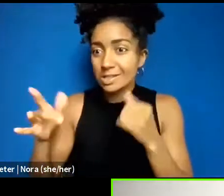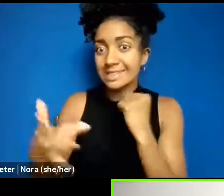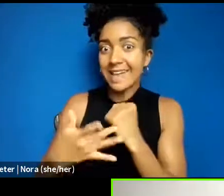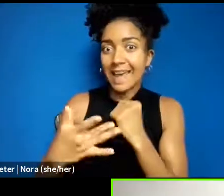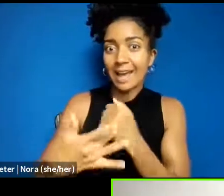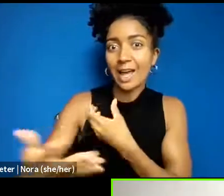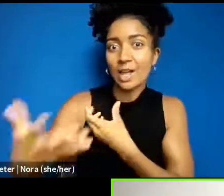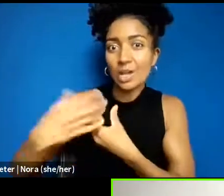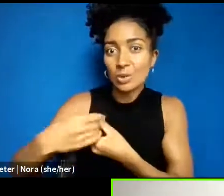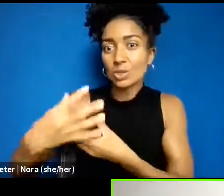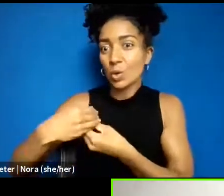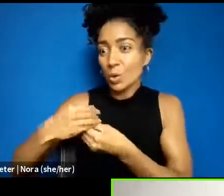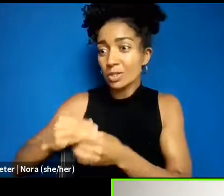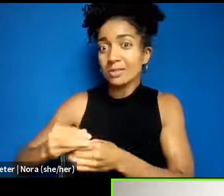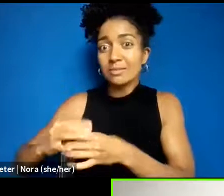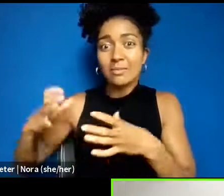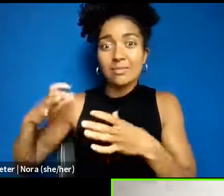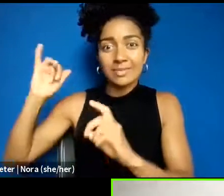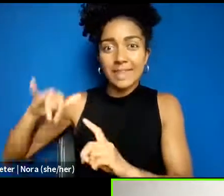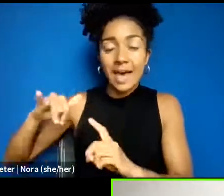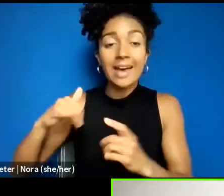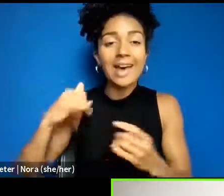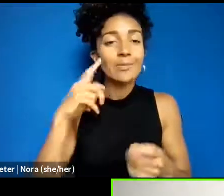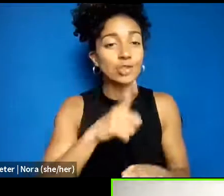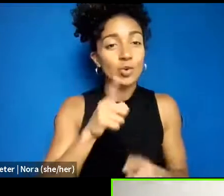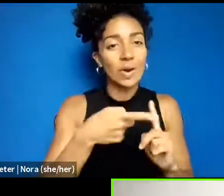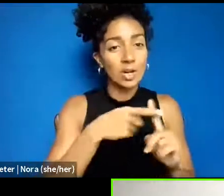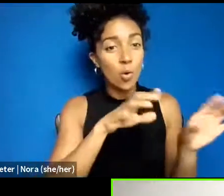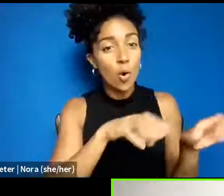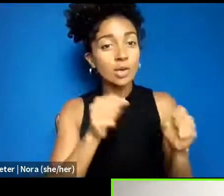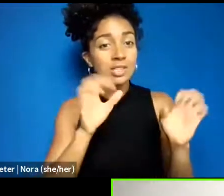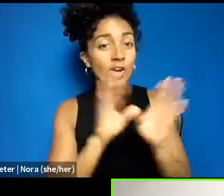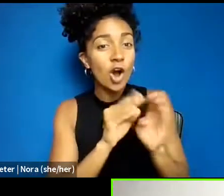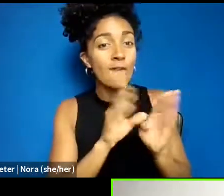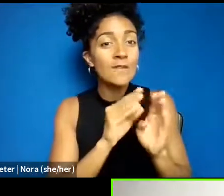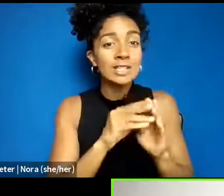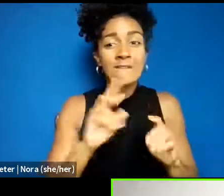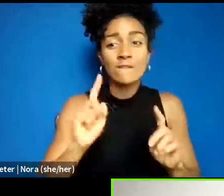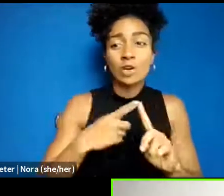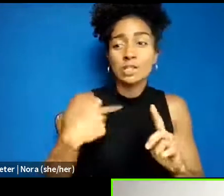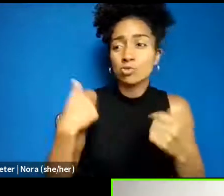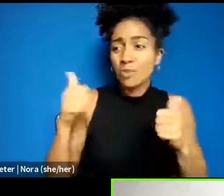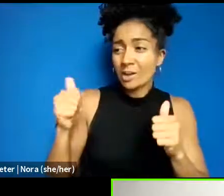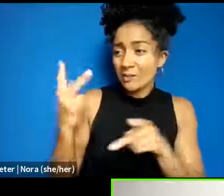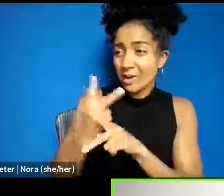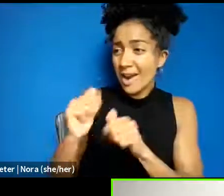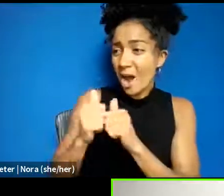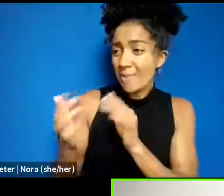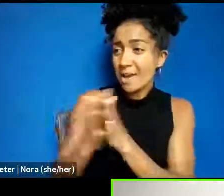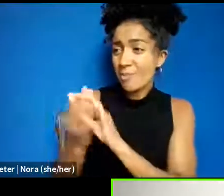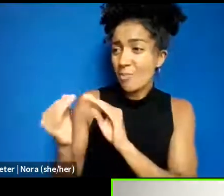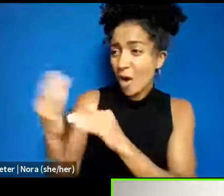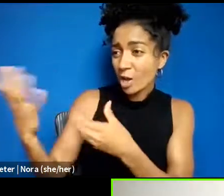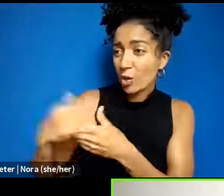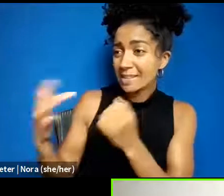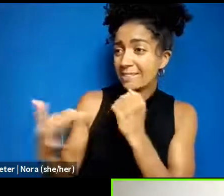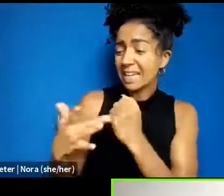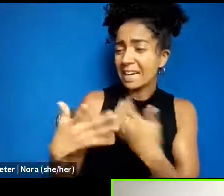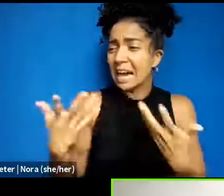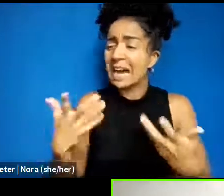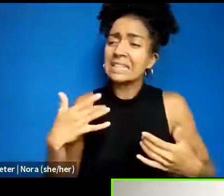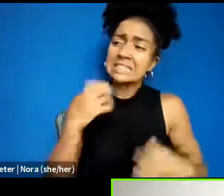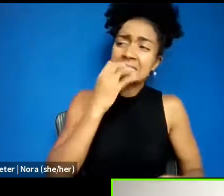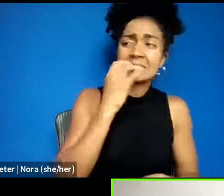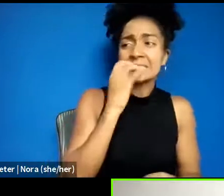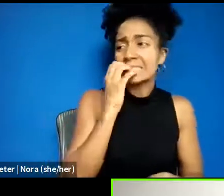the conferences and looking at it, it's like, oh, this feels like a lot of work and are people engaged. And then you look back and you're like, wow, look at the communities